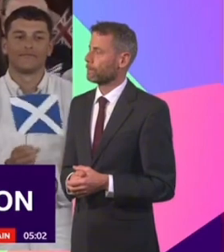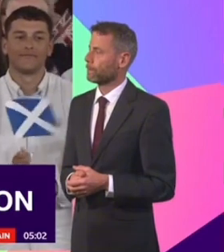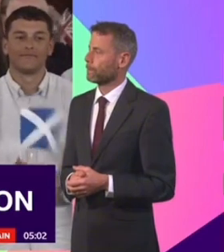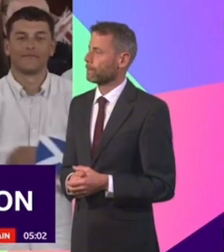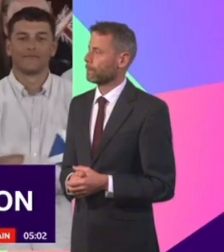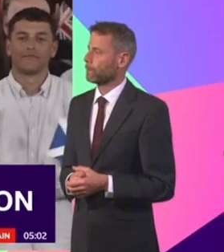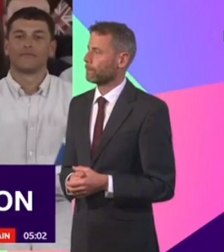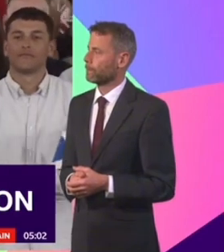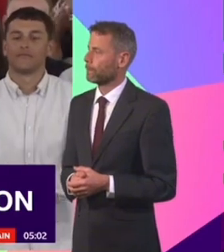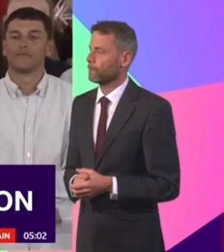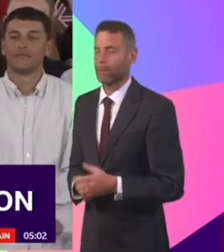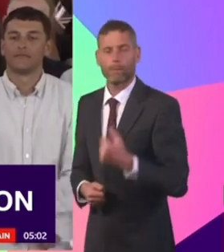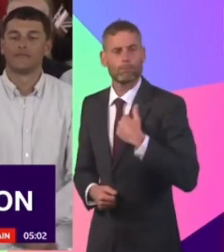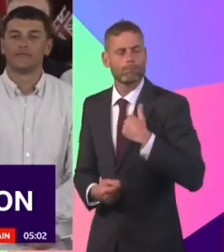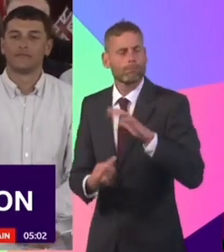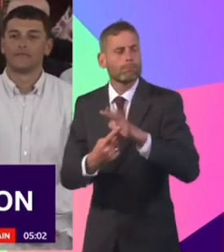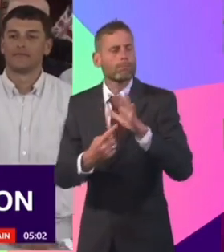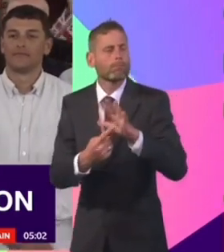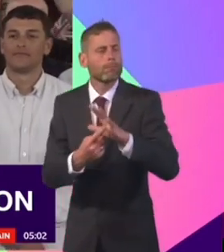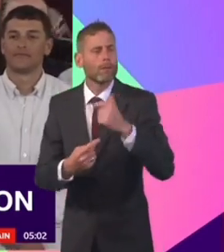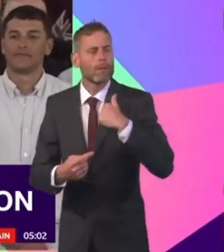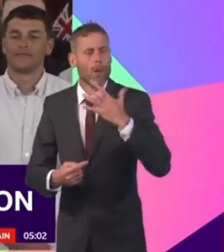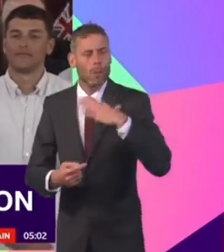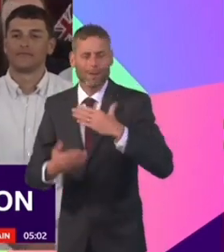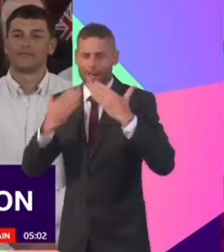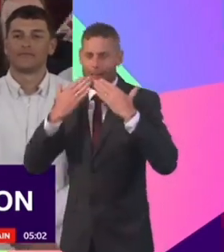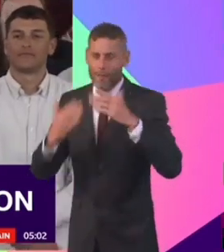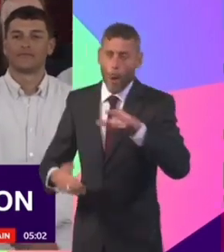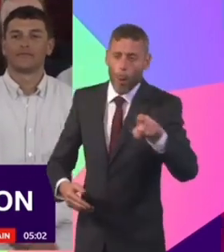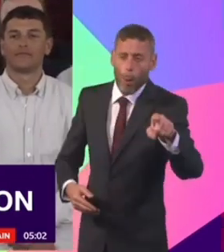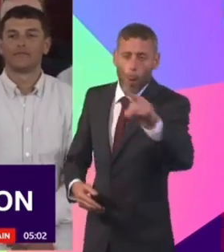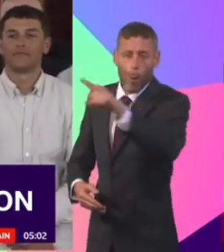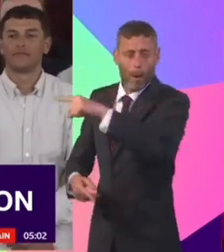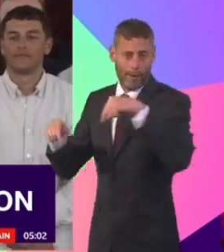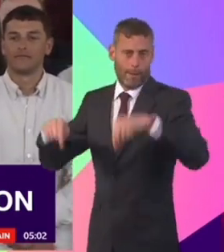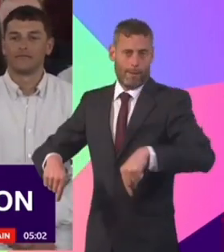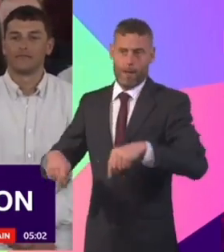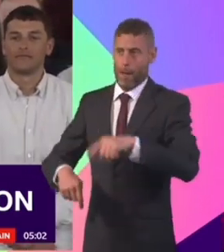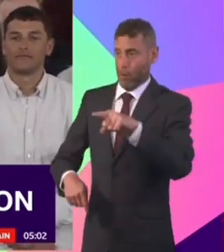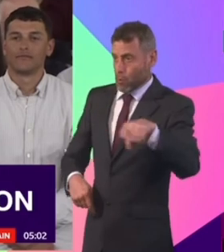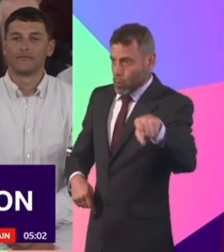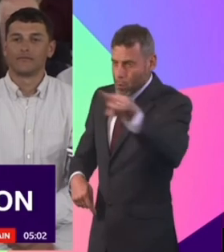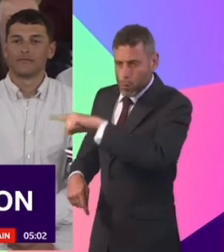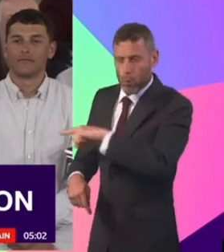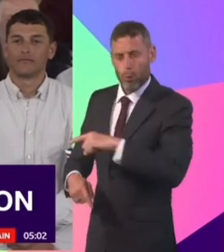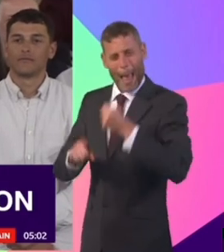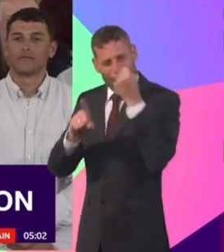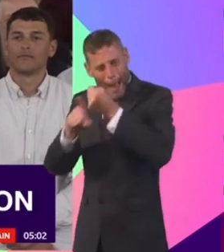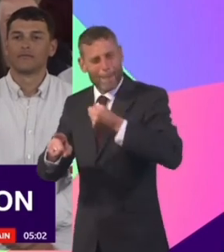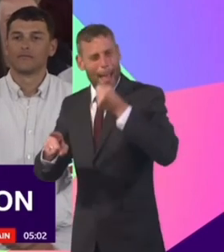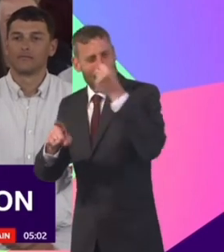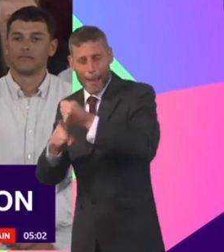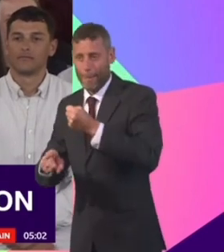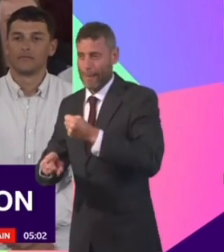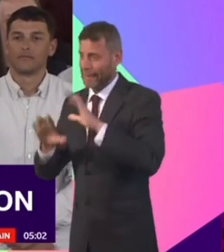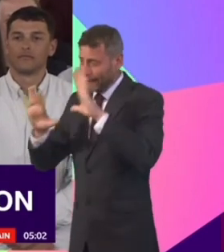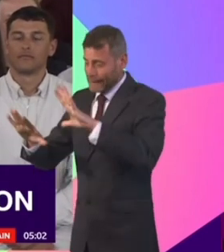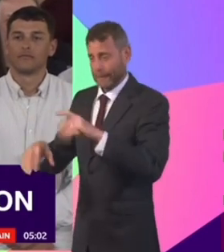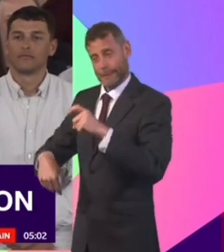And I want to thank each and every one of you here for campaigning so hard for